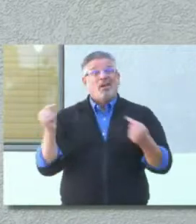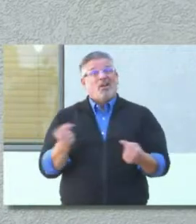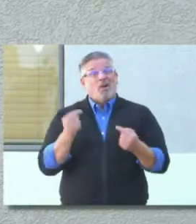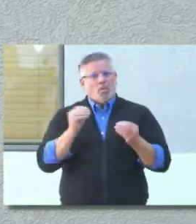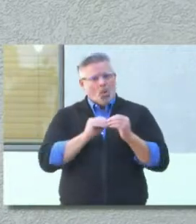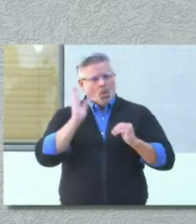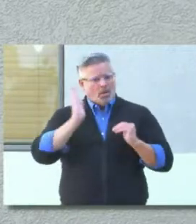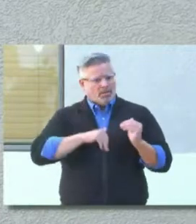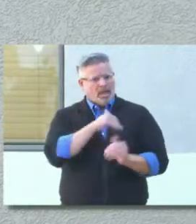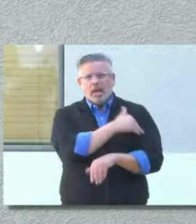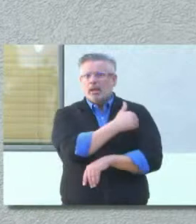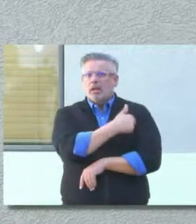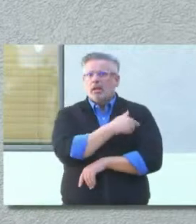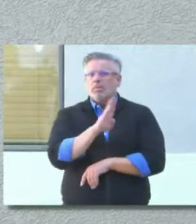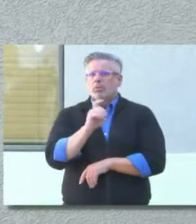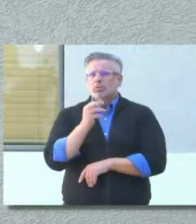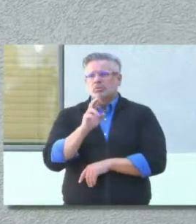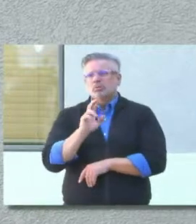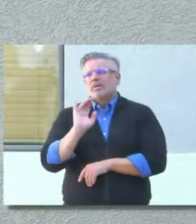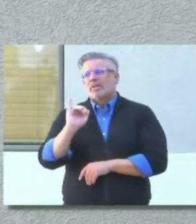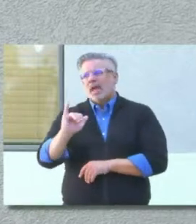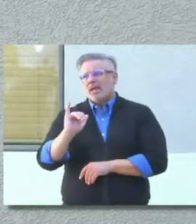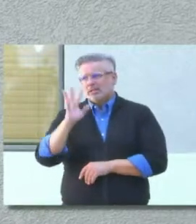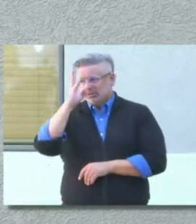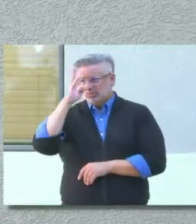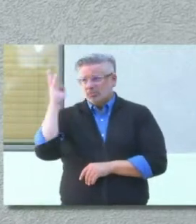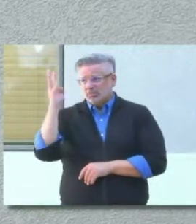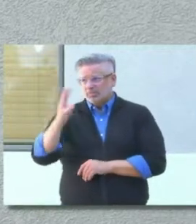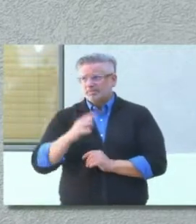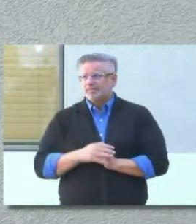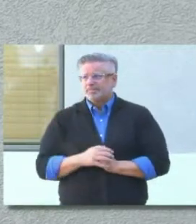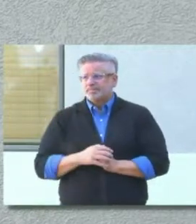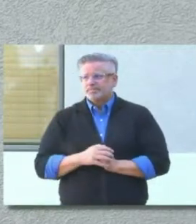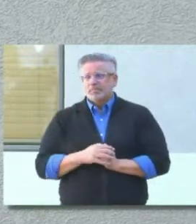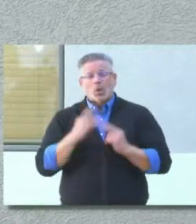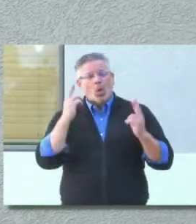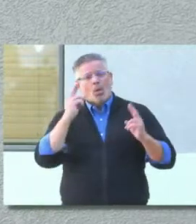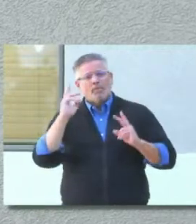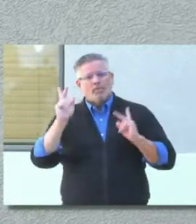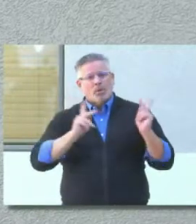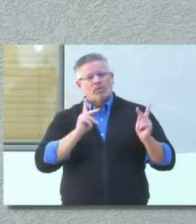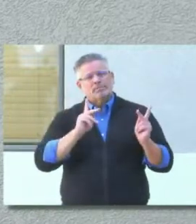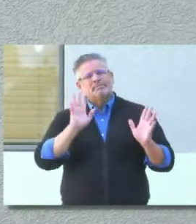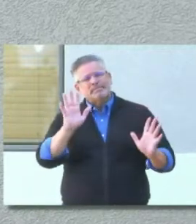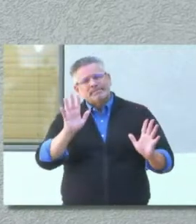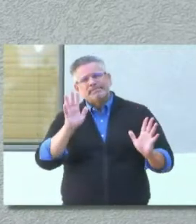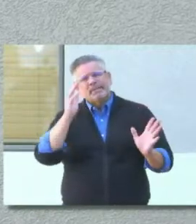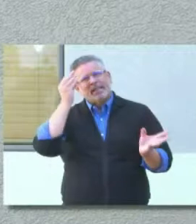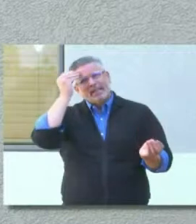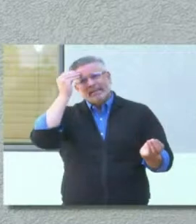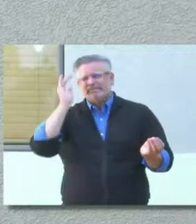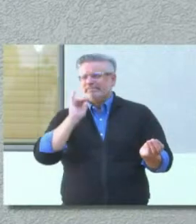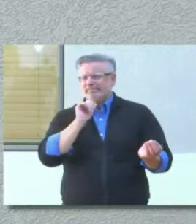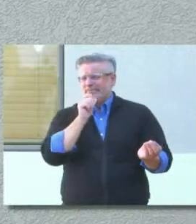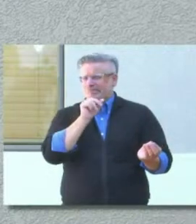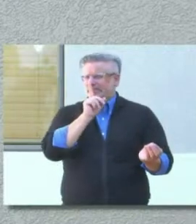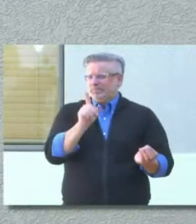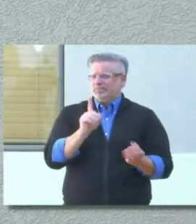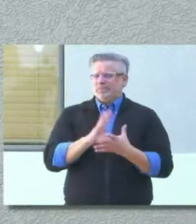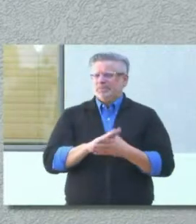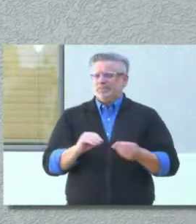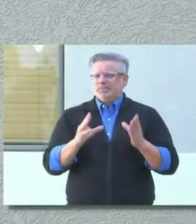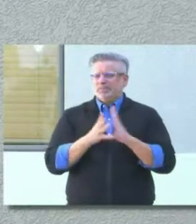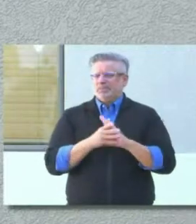booster shot in terms of the soreness of the arm. So that's just made up. And I hope folks pause and reflect on these